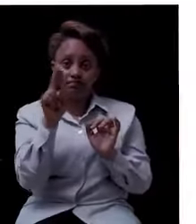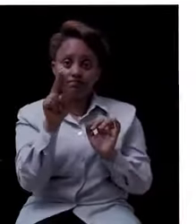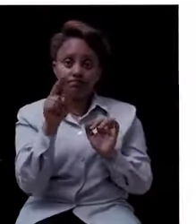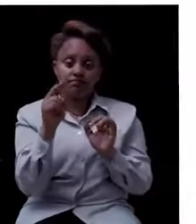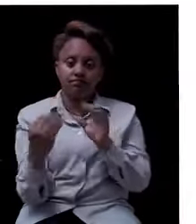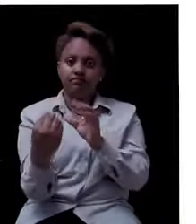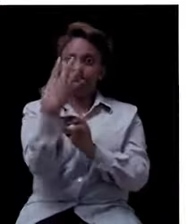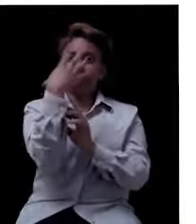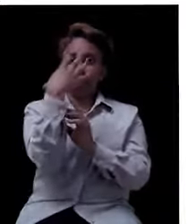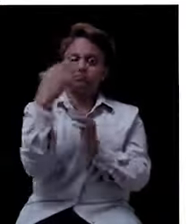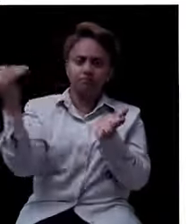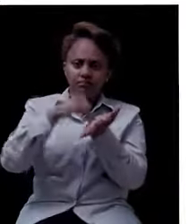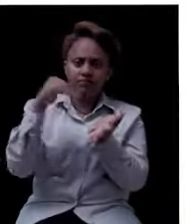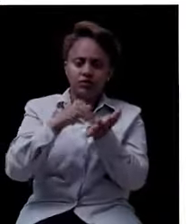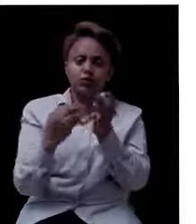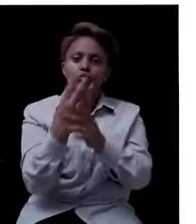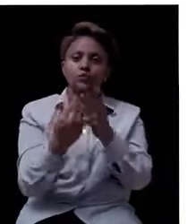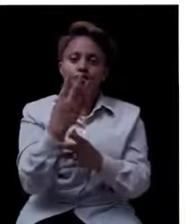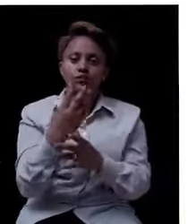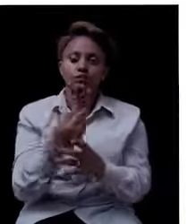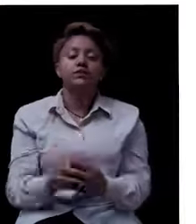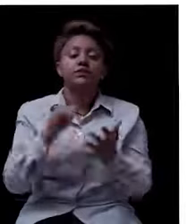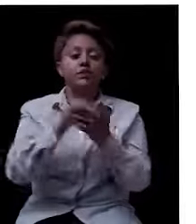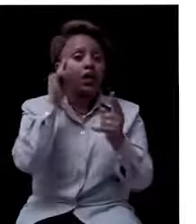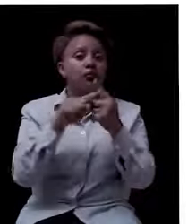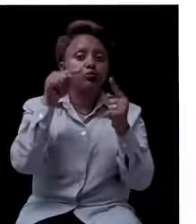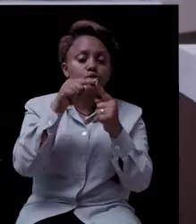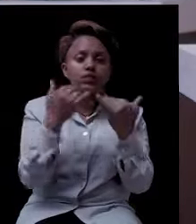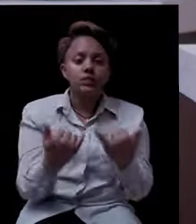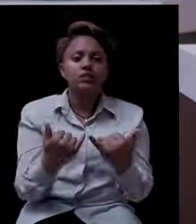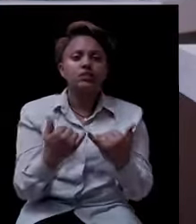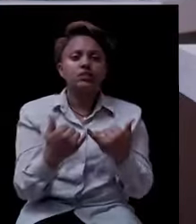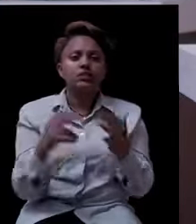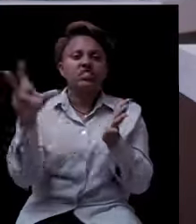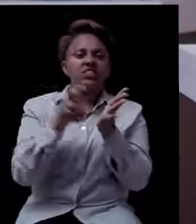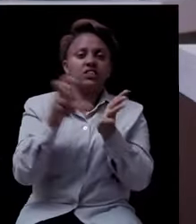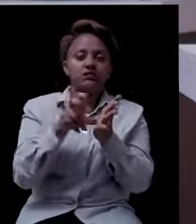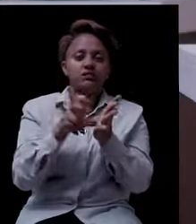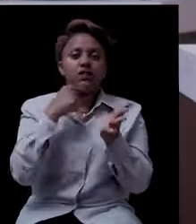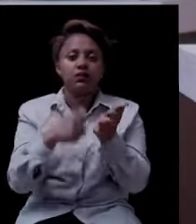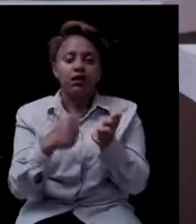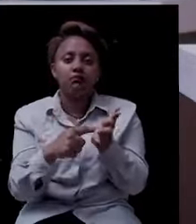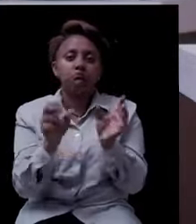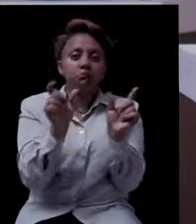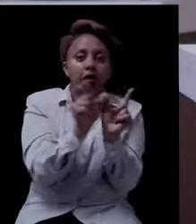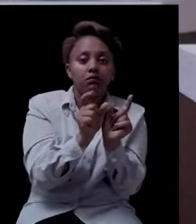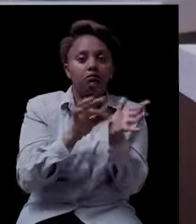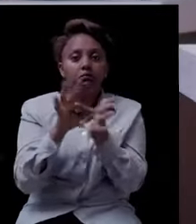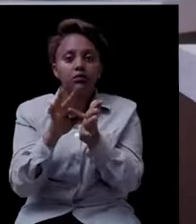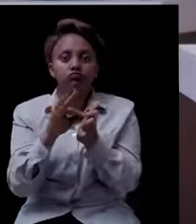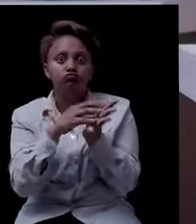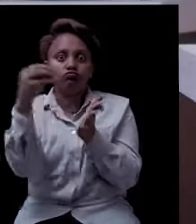Phishing. It is a practice of sending fraudulent emails that resemble legitimate emails from reputable